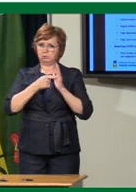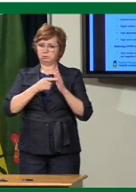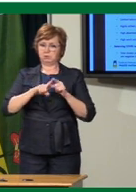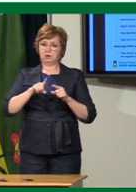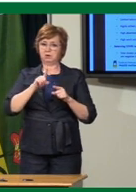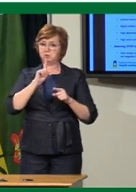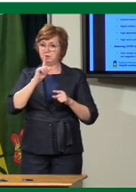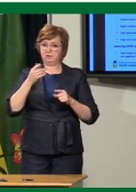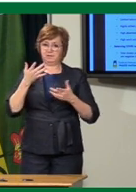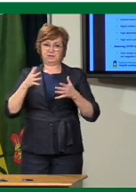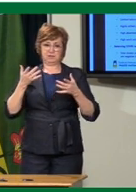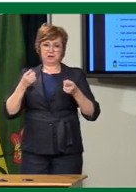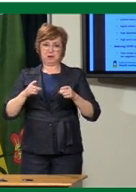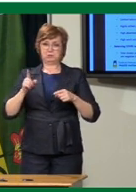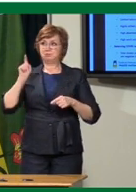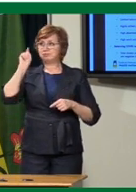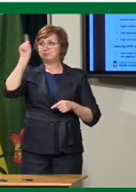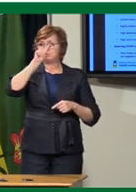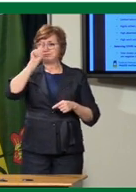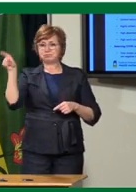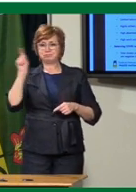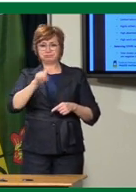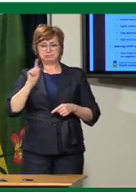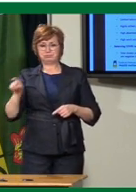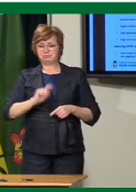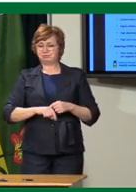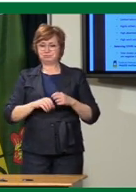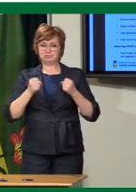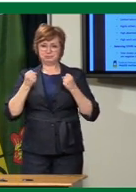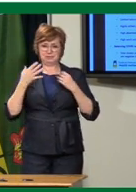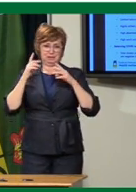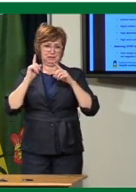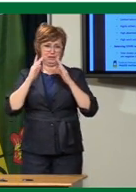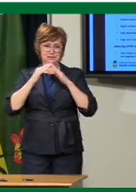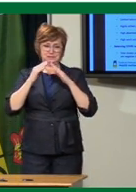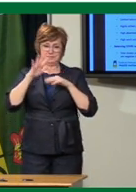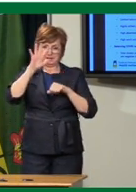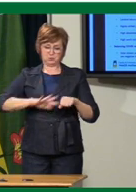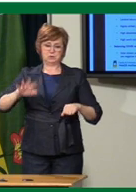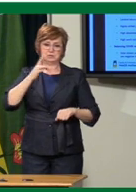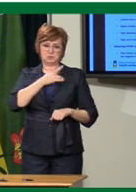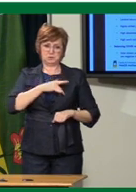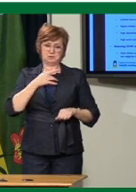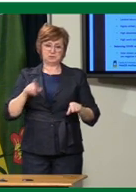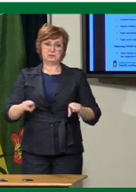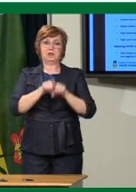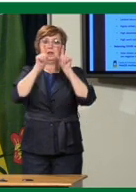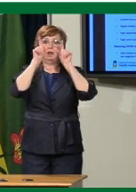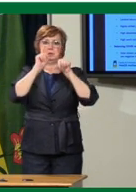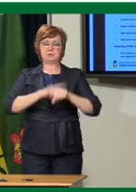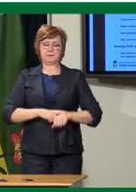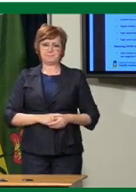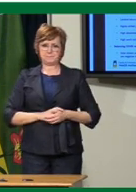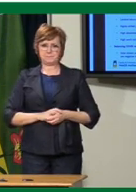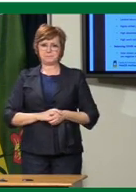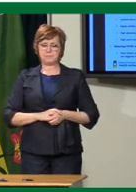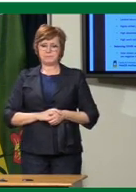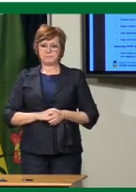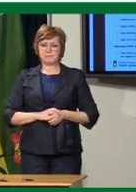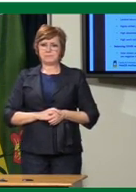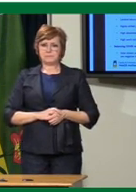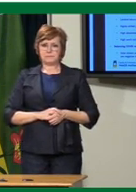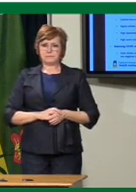the province that are experiencing this concurrently, which again impacts our ability to respond. And this is happening in